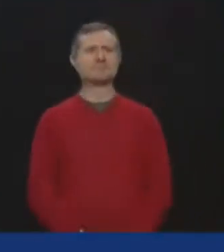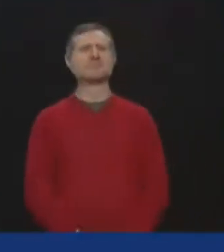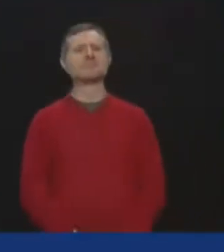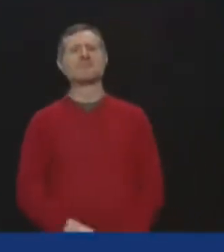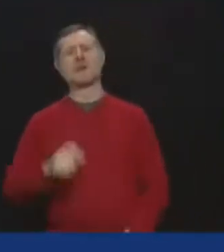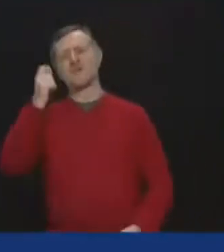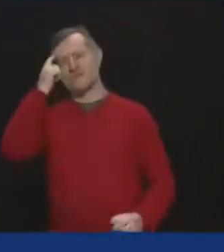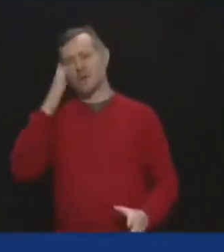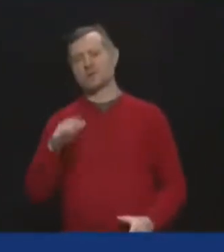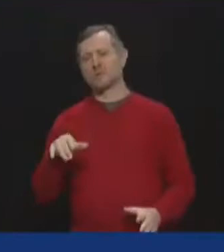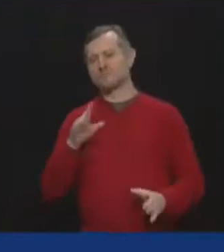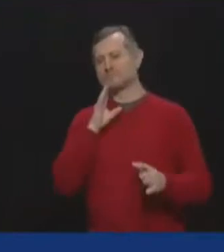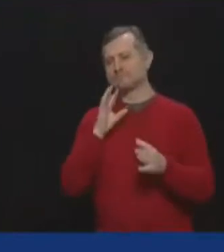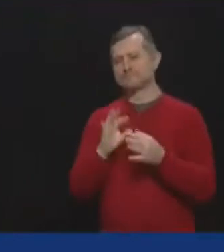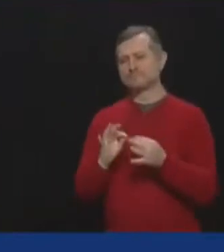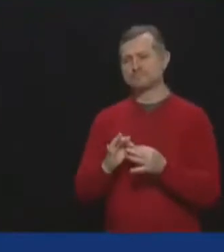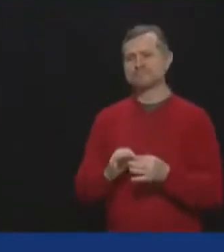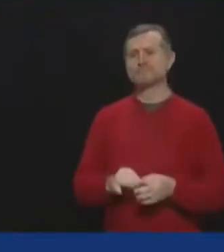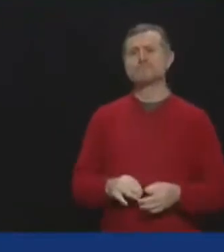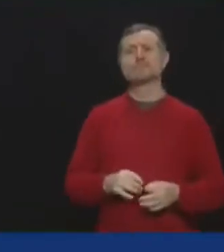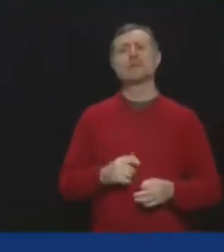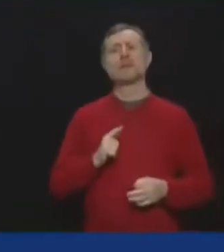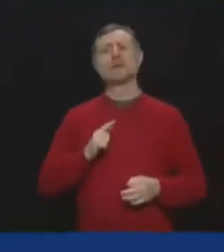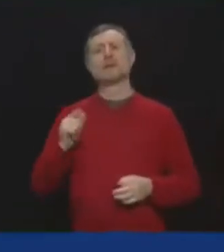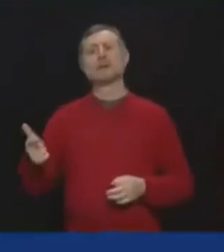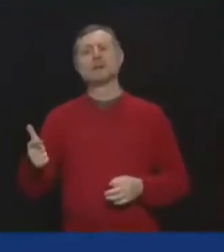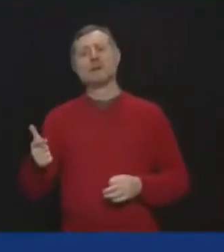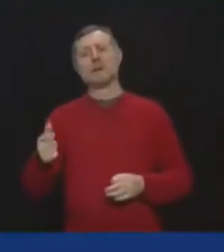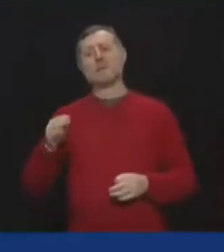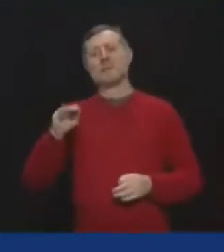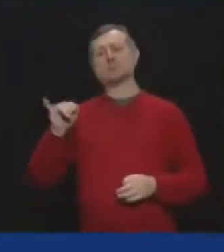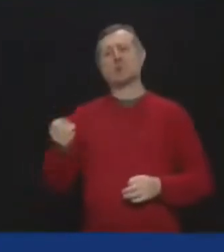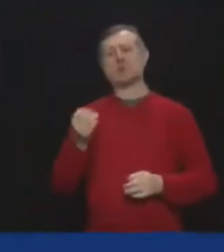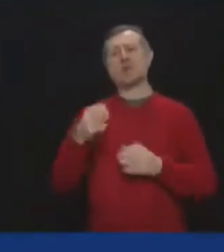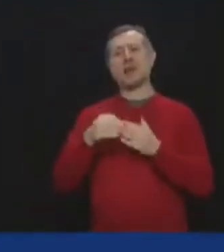Our great majority leader, Andrea Stewart-Cousins. Yes. Thank you very much.